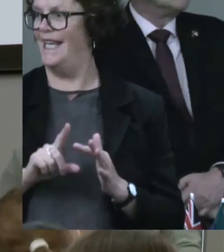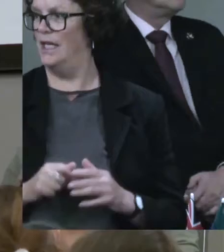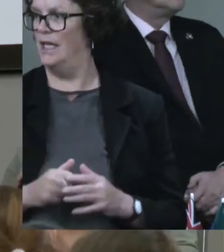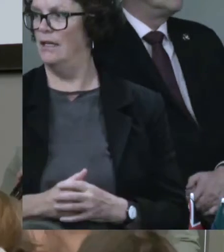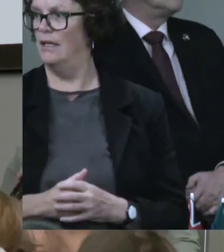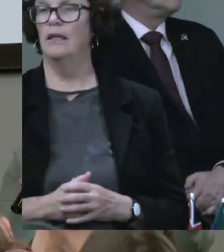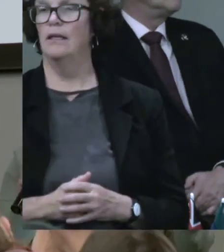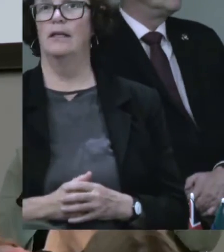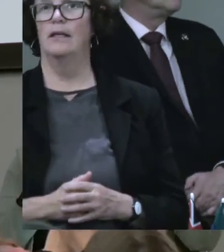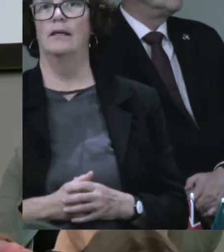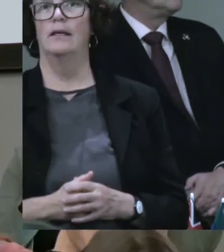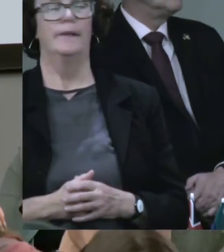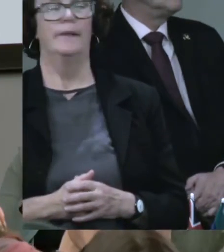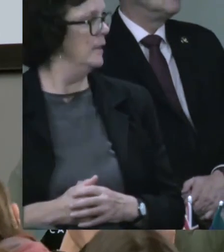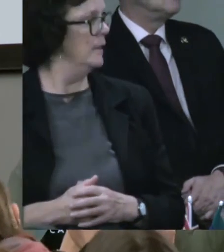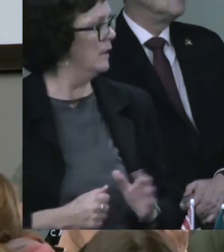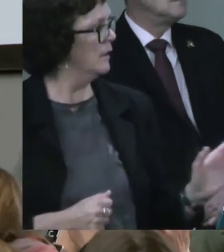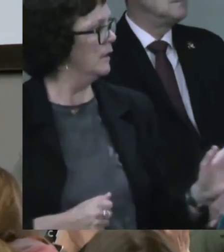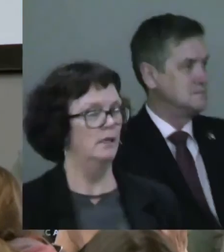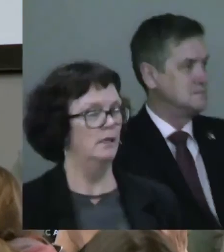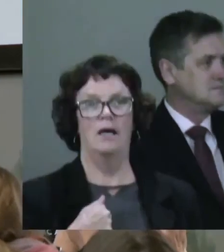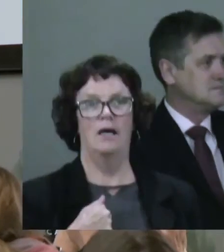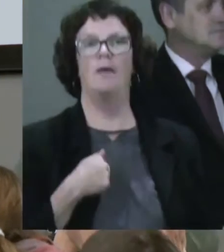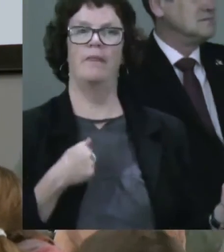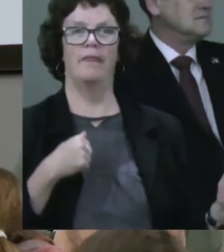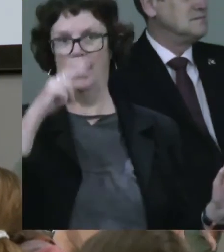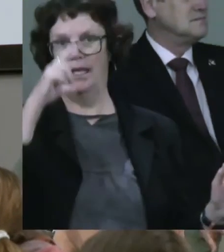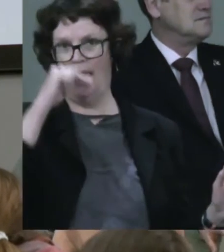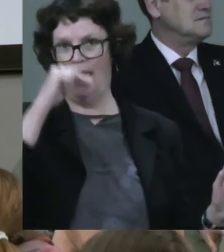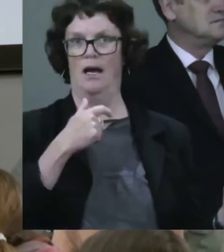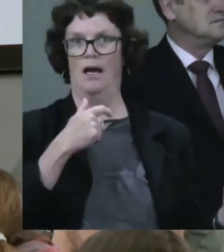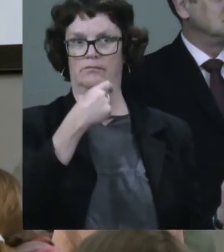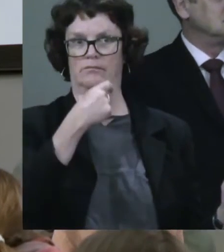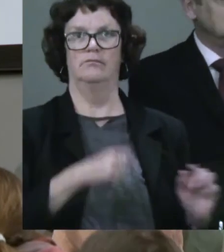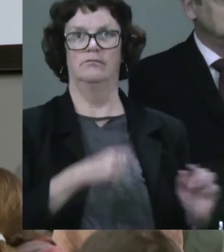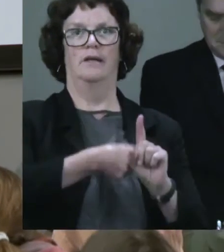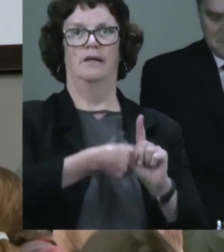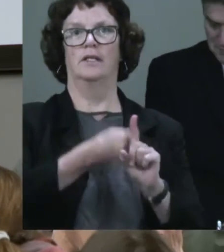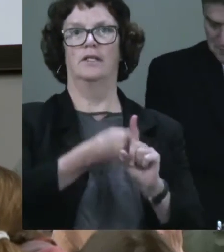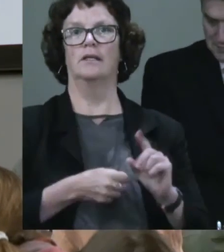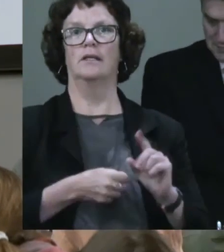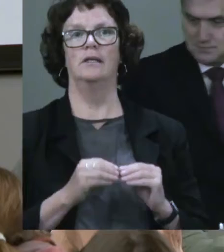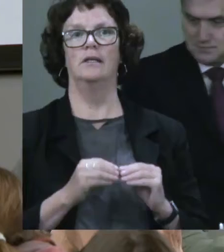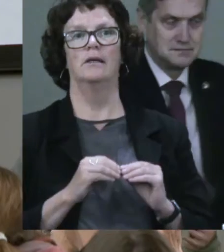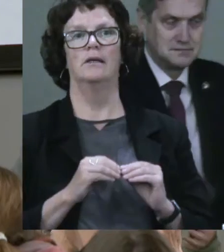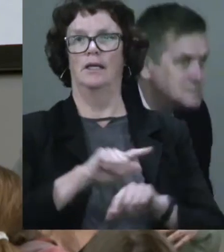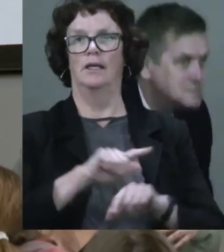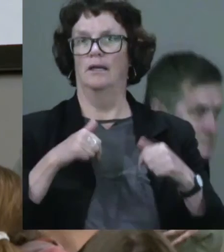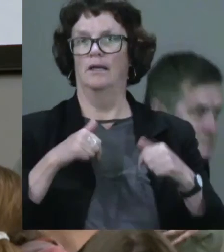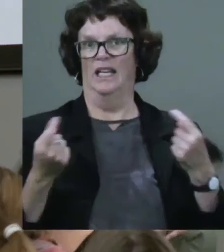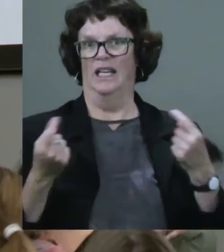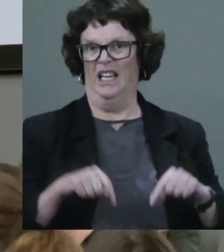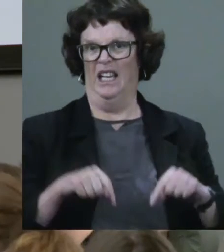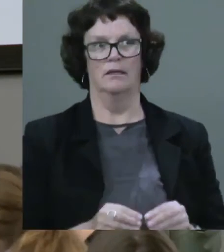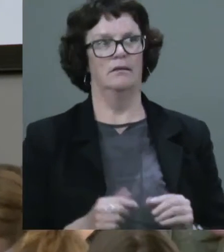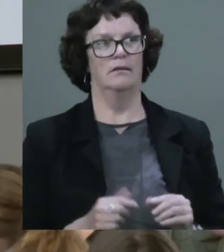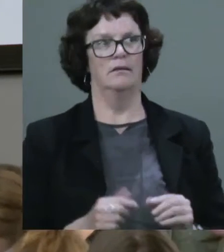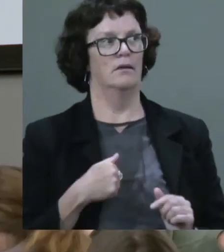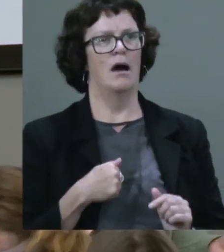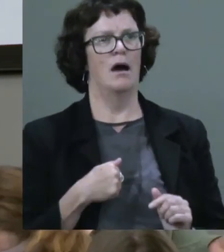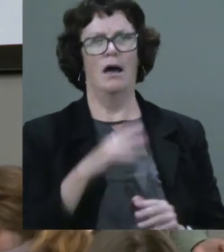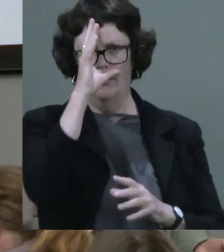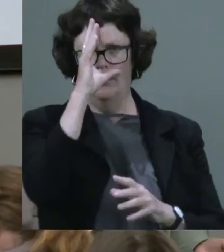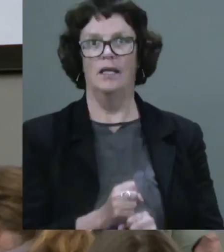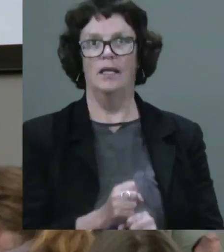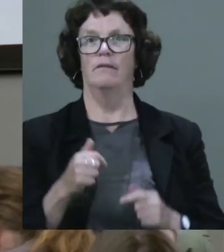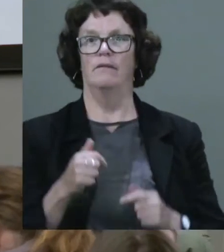Yeah, so as the young advocate in the room, I strongly believe that I should be learning where this all